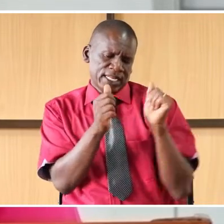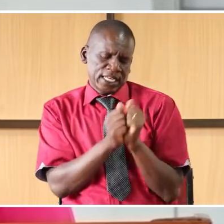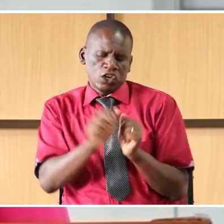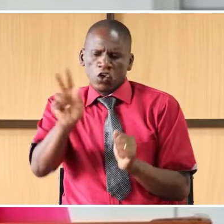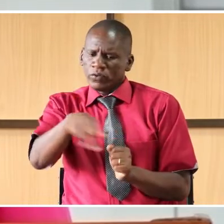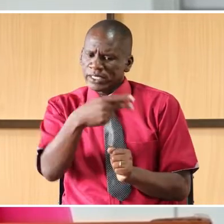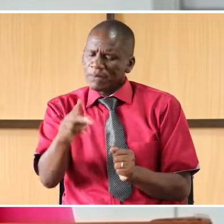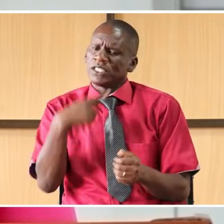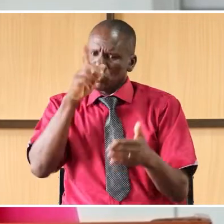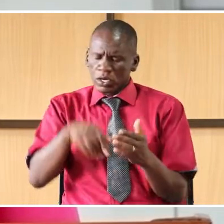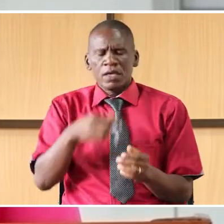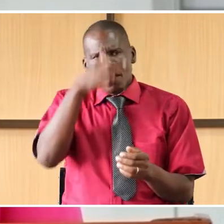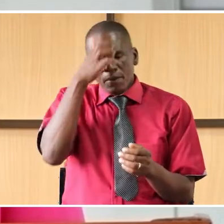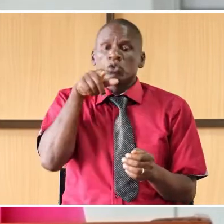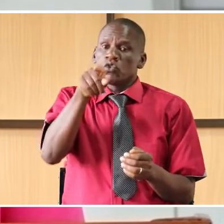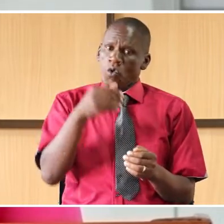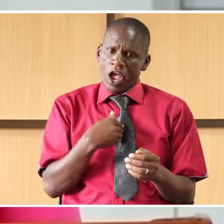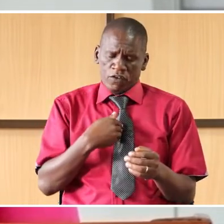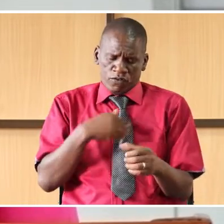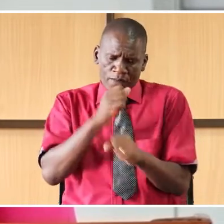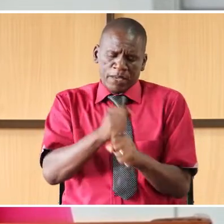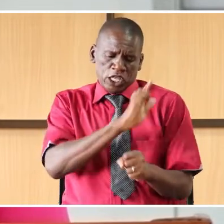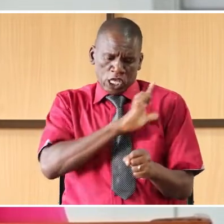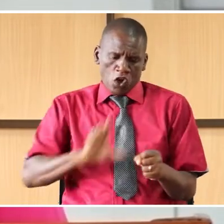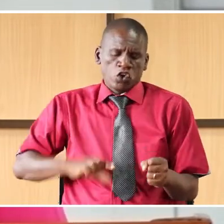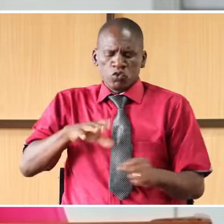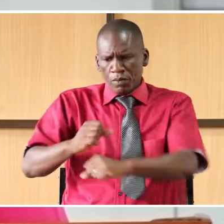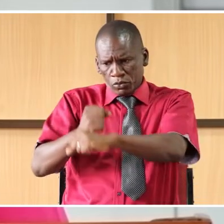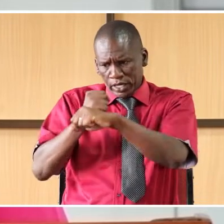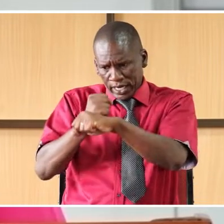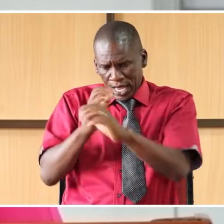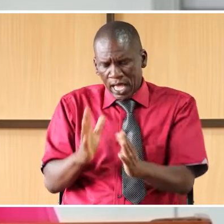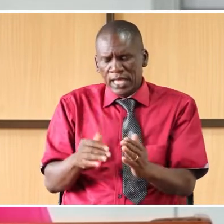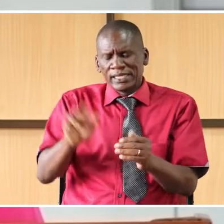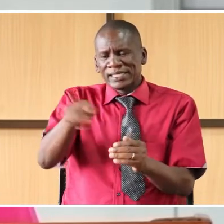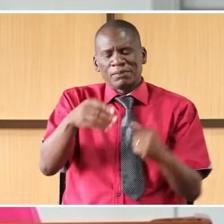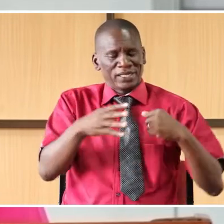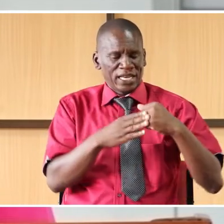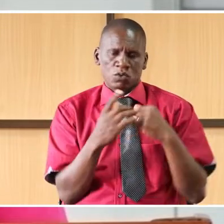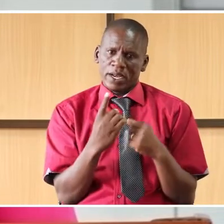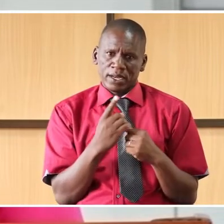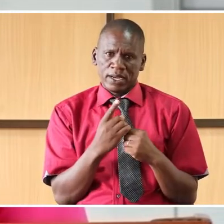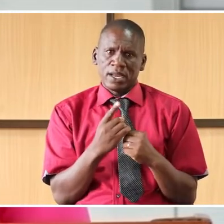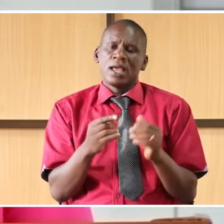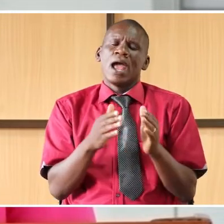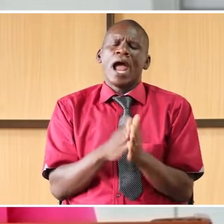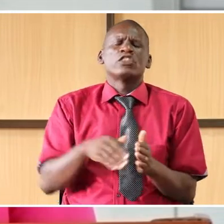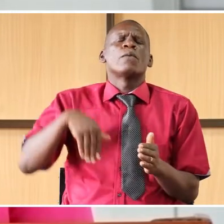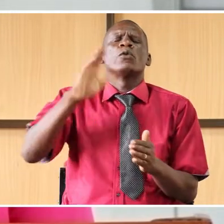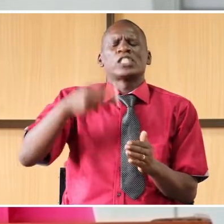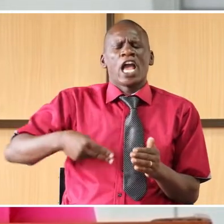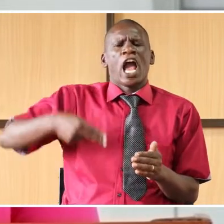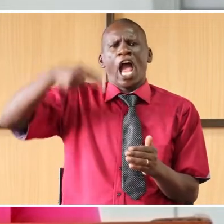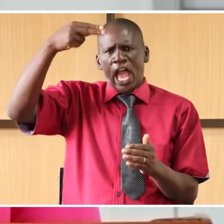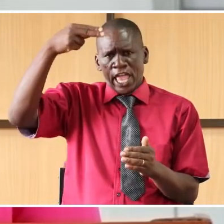it says, because you have made the Lord your refuge, that is still Psalm 91, and the Most